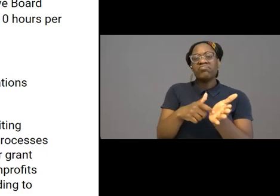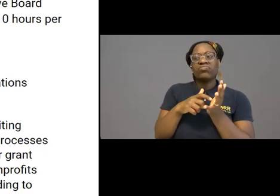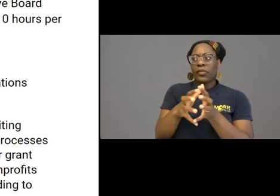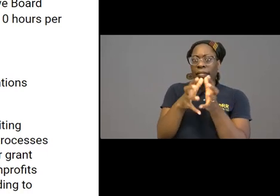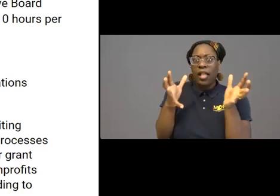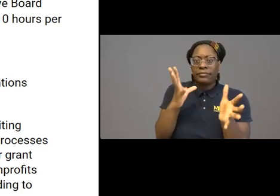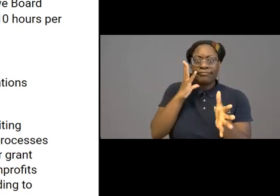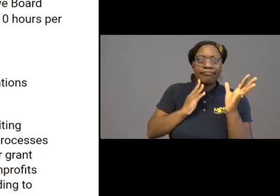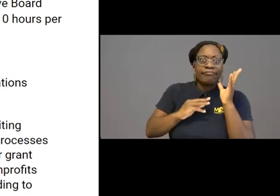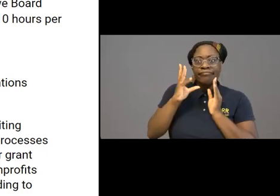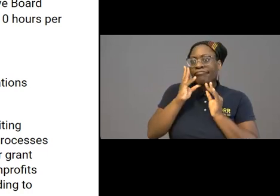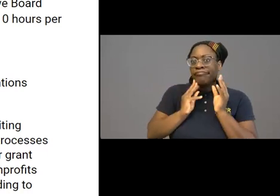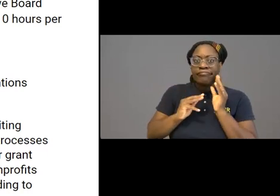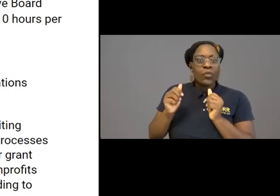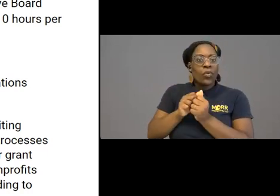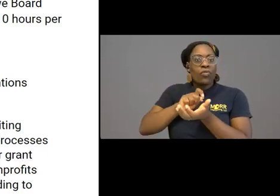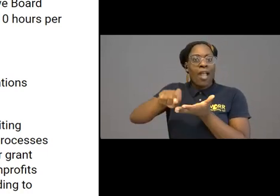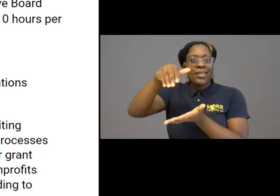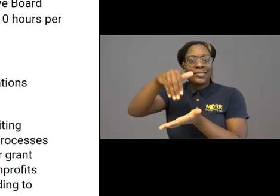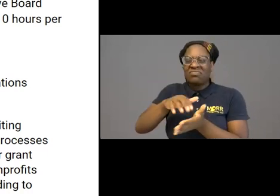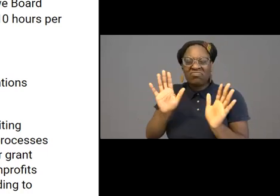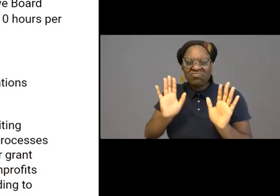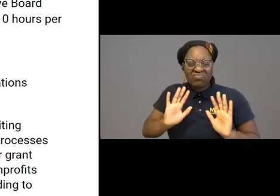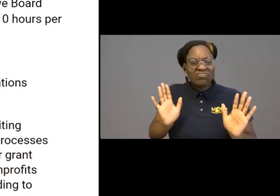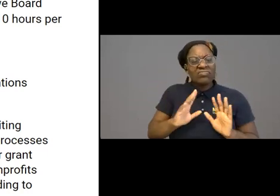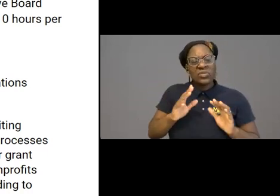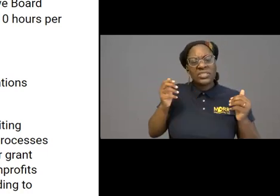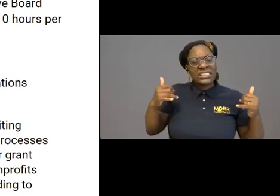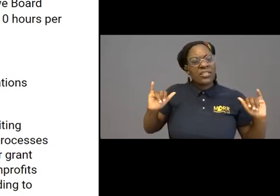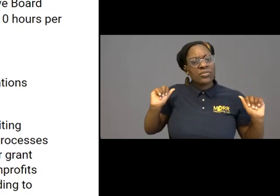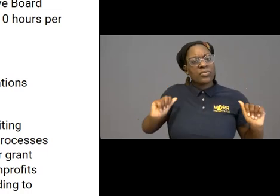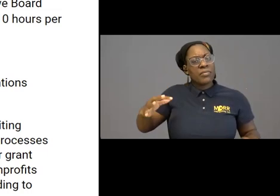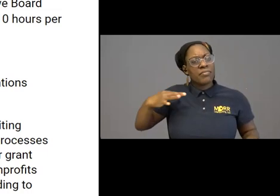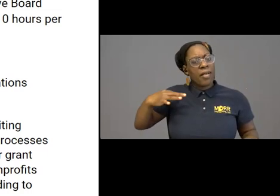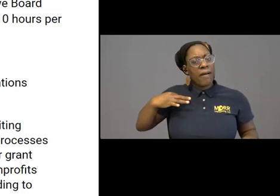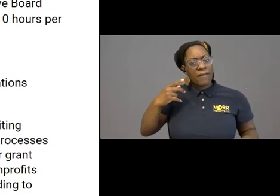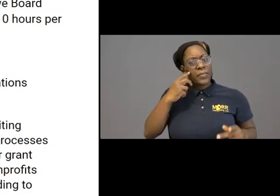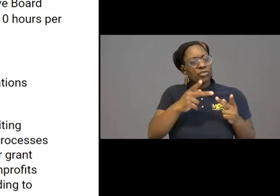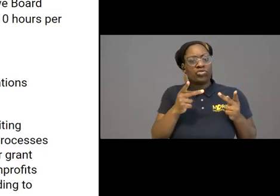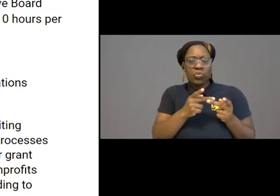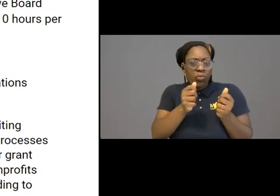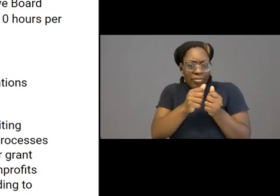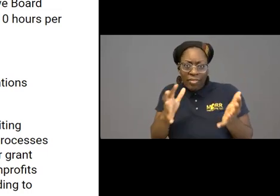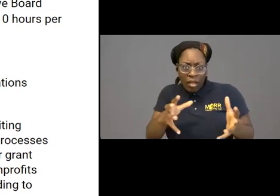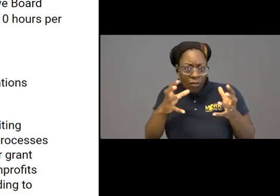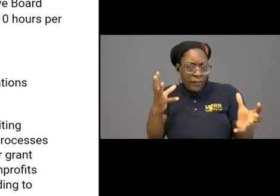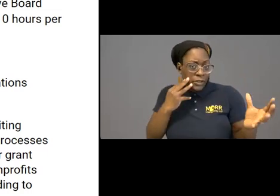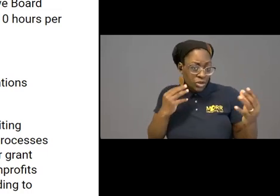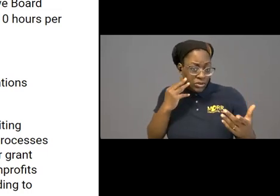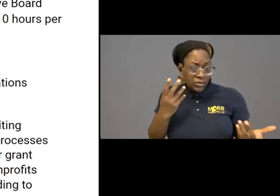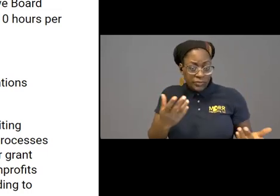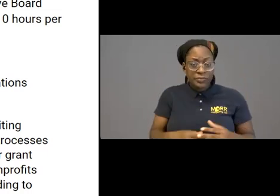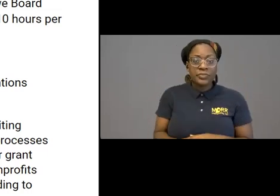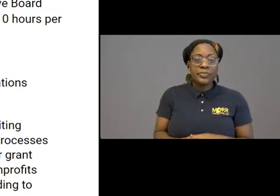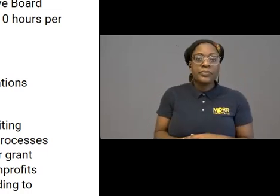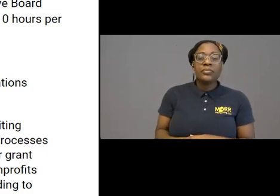the position. The grants coordinator would be responsible for researching and finding grant opportunities